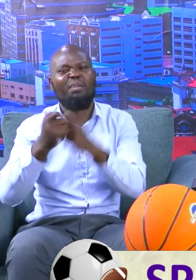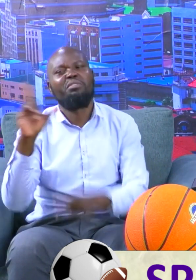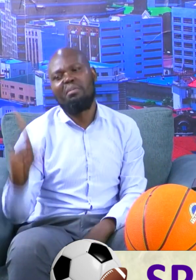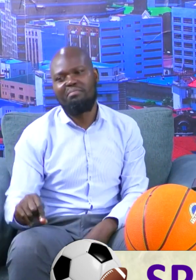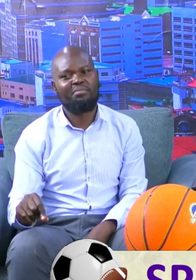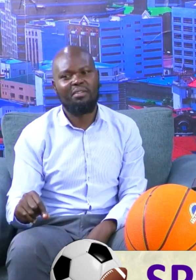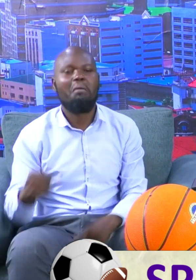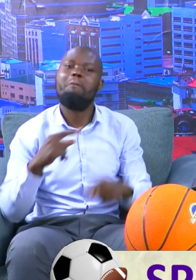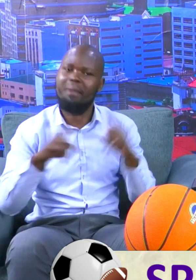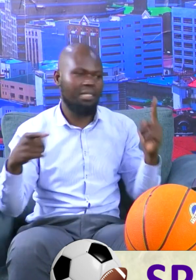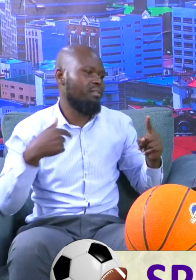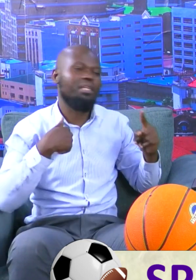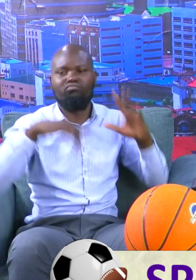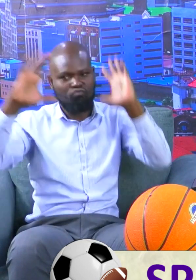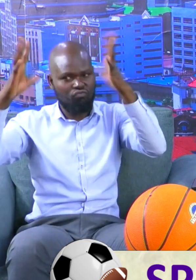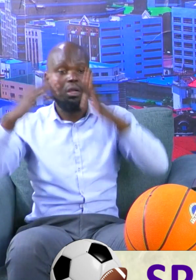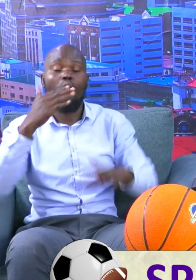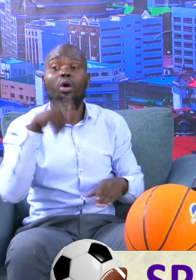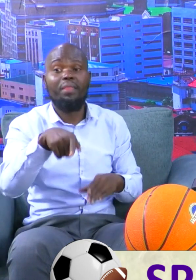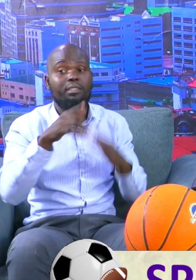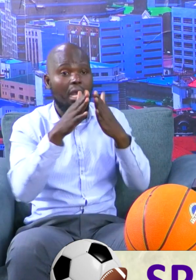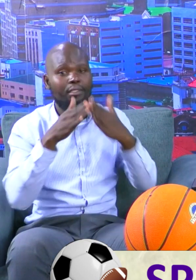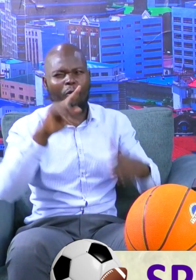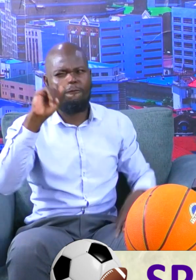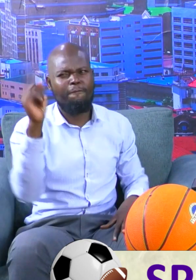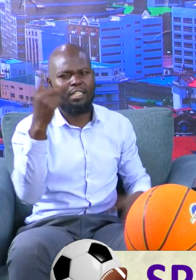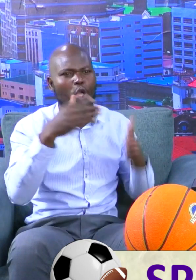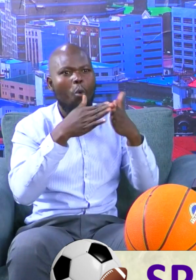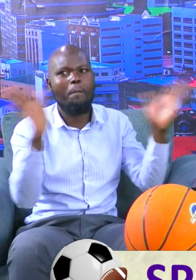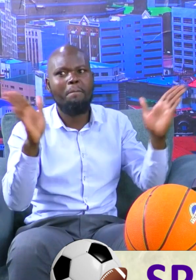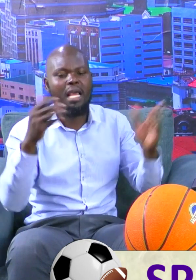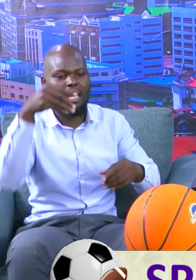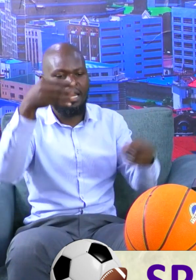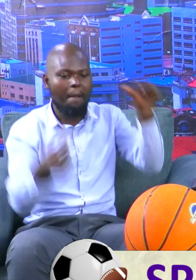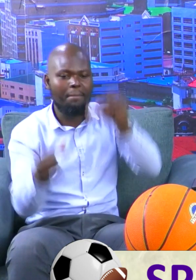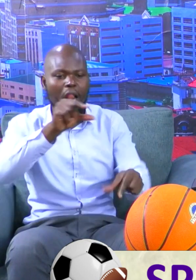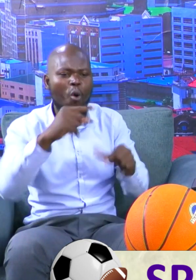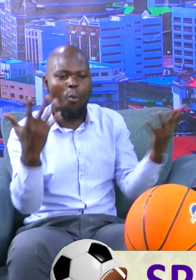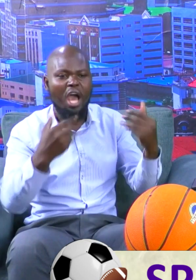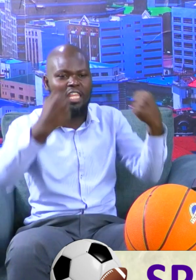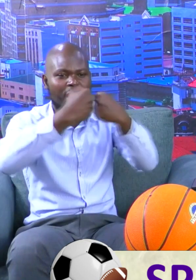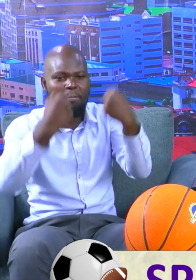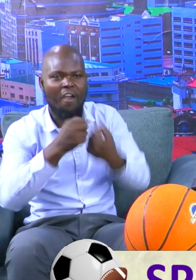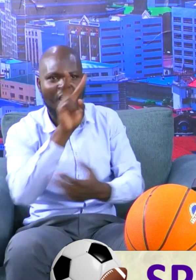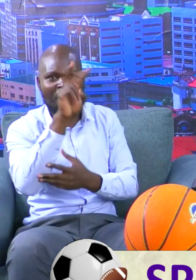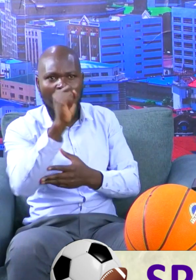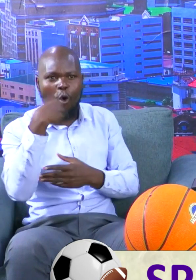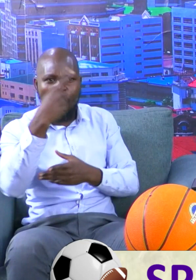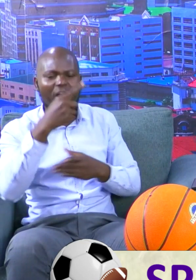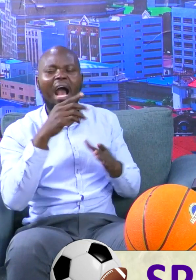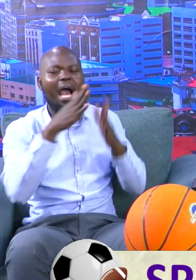opportunity to congratulate Arsenal for the good game, but the game they played